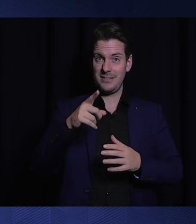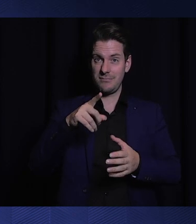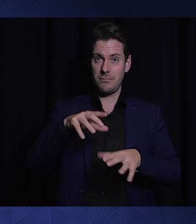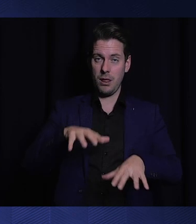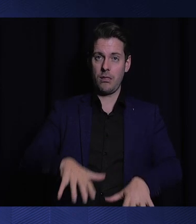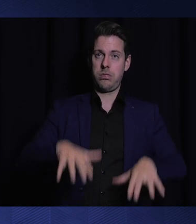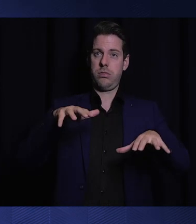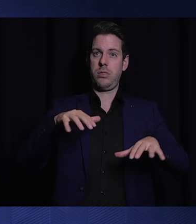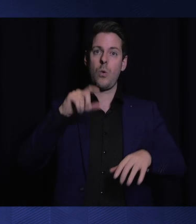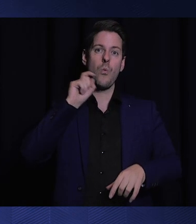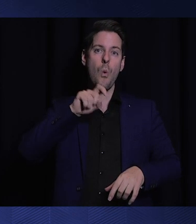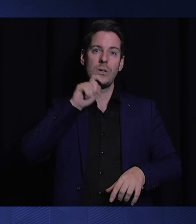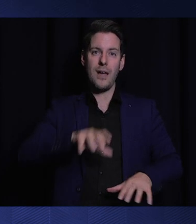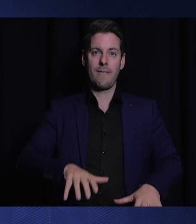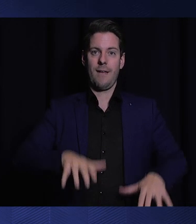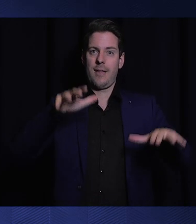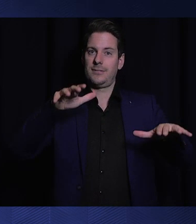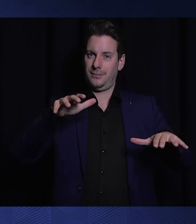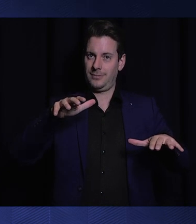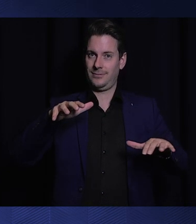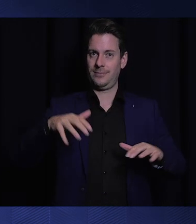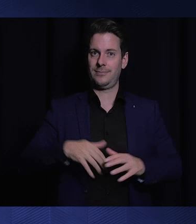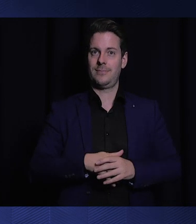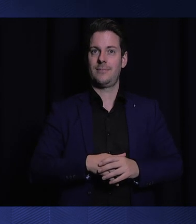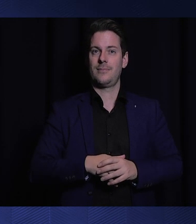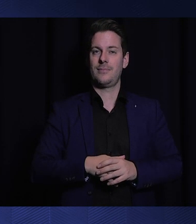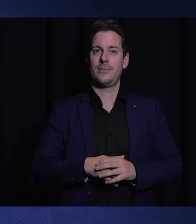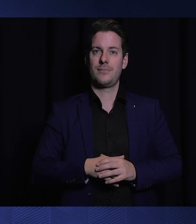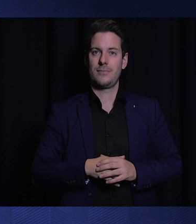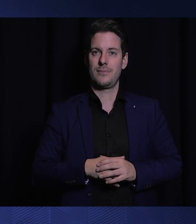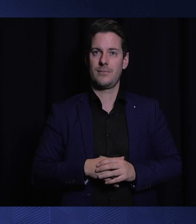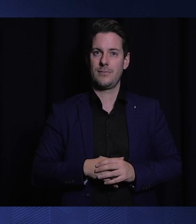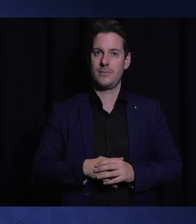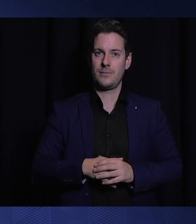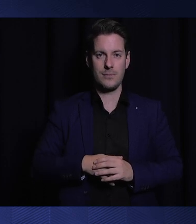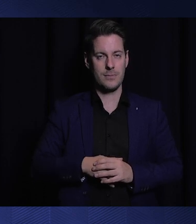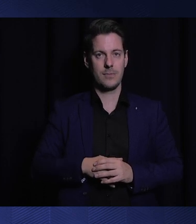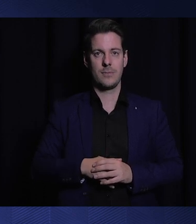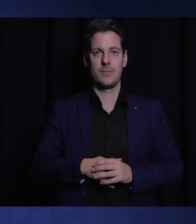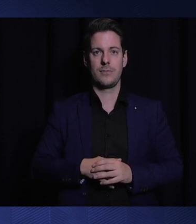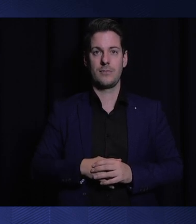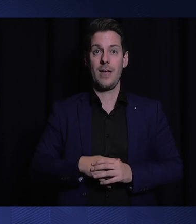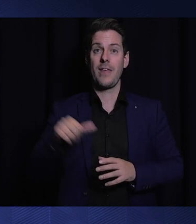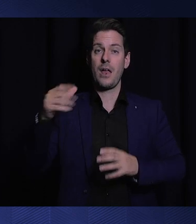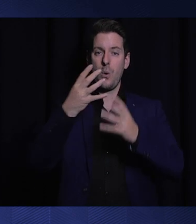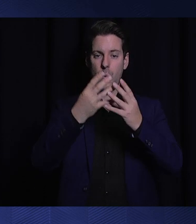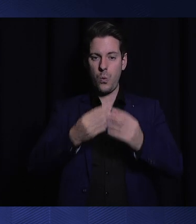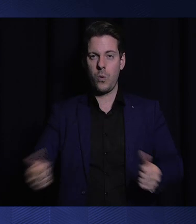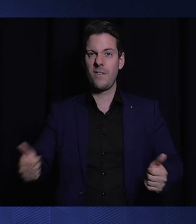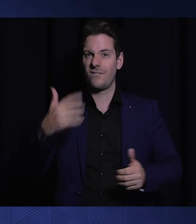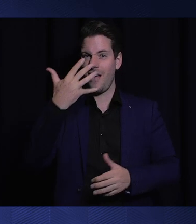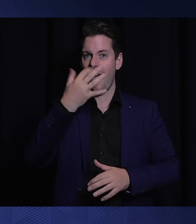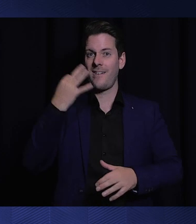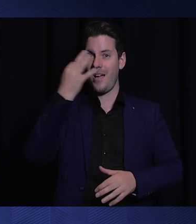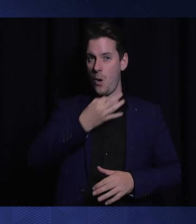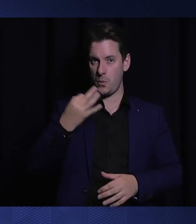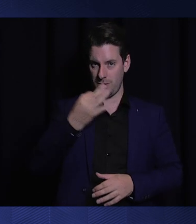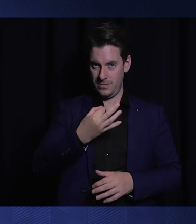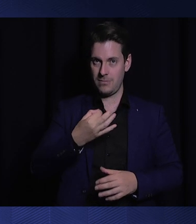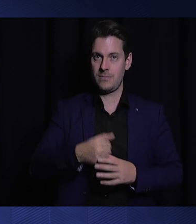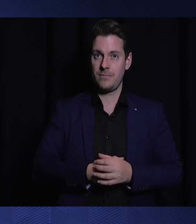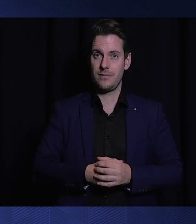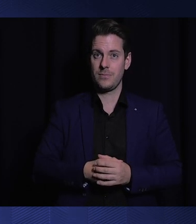after the storm, then back to the usual in 5 hours. For the case